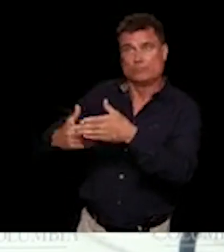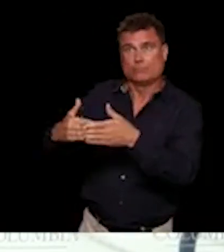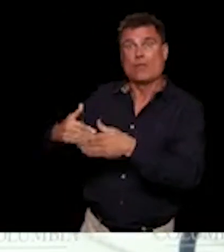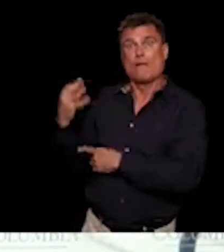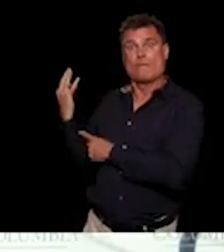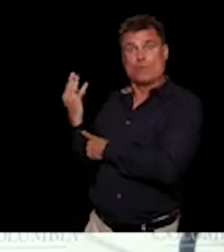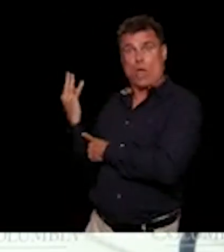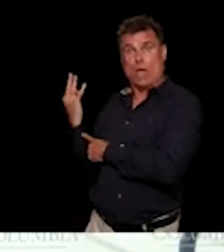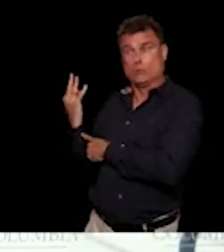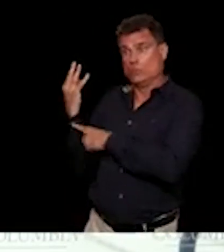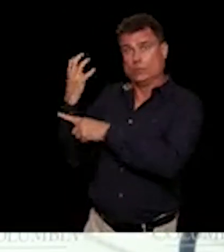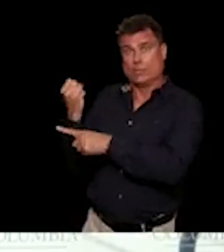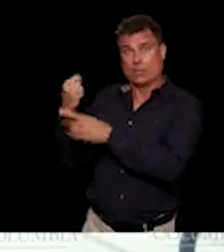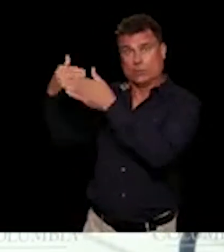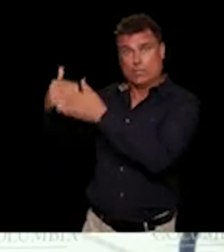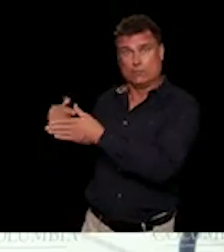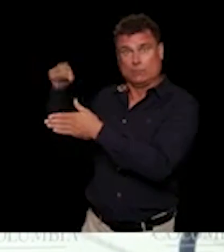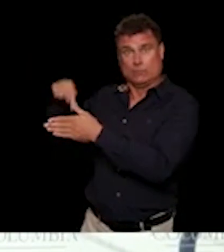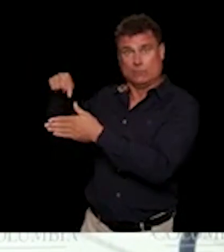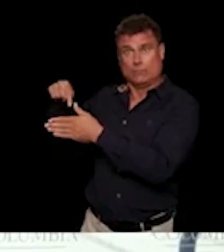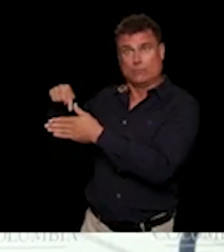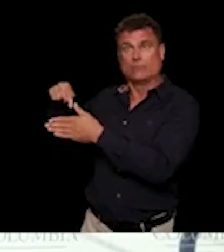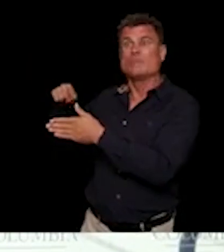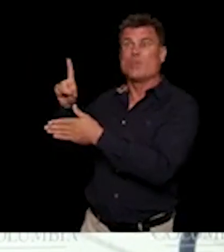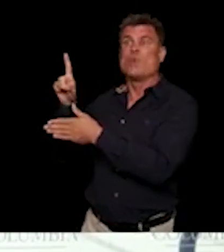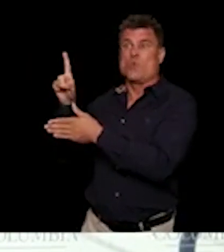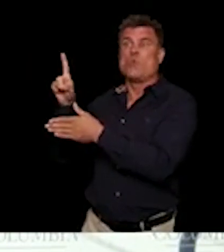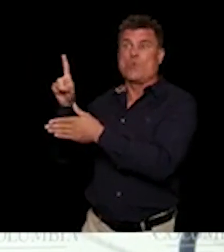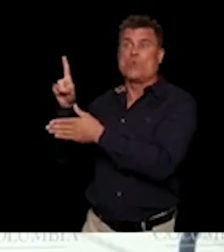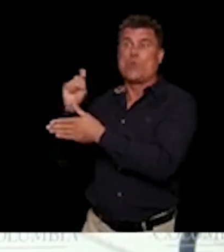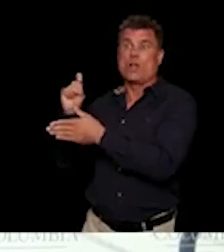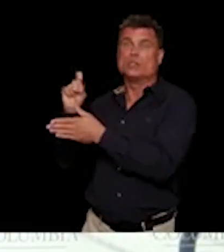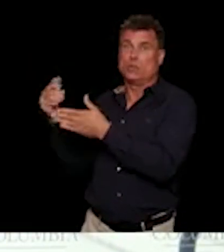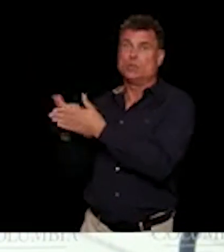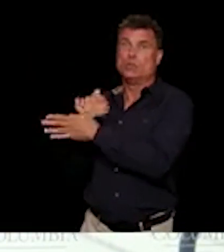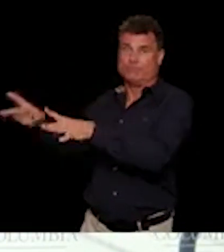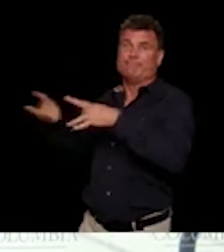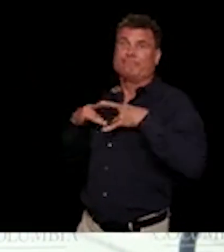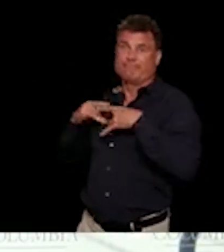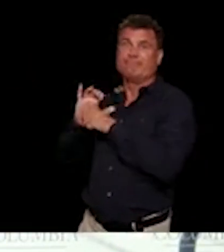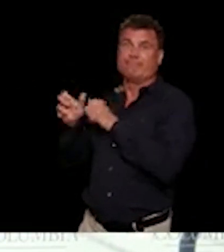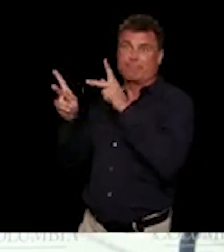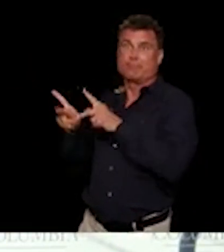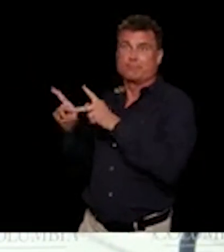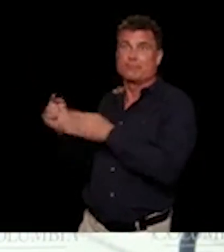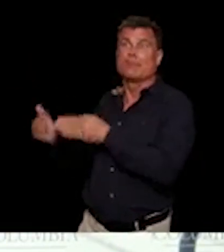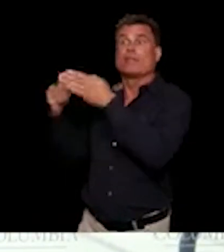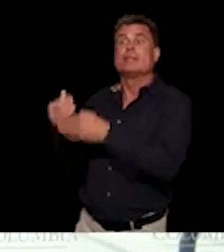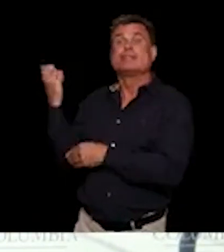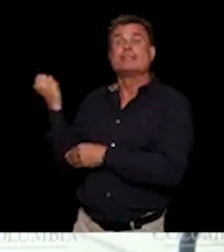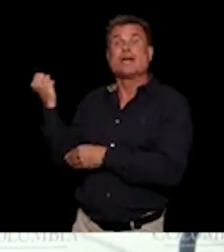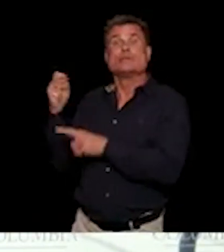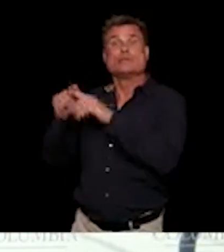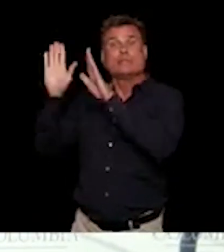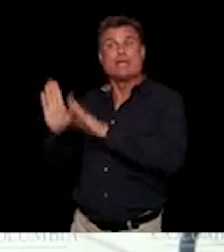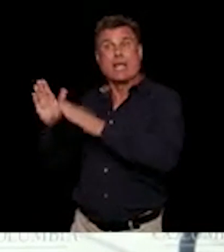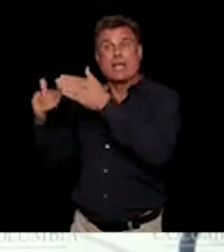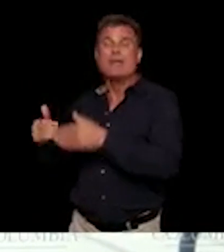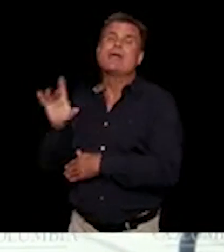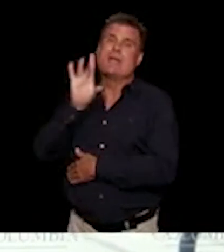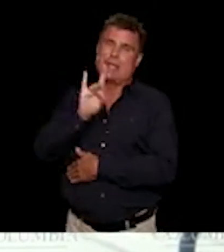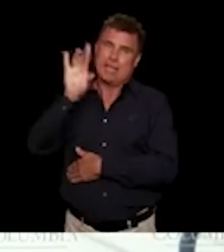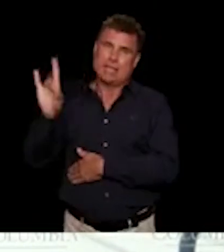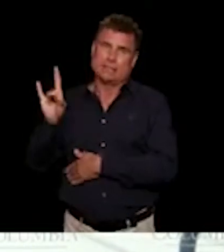100 cases of COVID-19 in British Columbia, Saturday to Sunday, 88 cases, and Sunday to today, 48